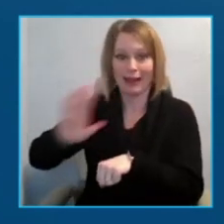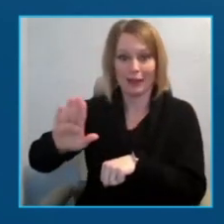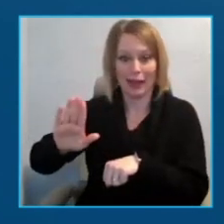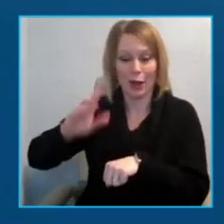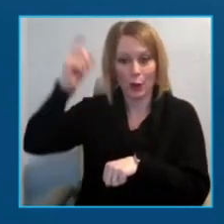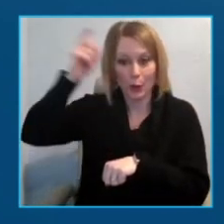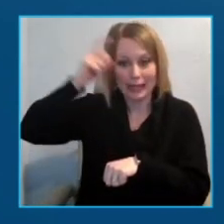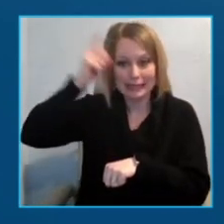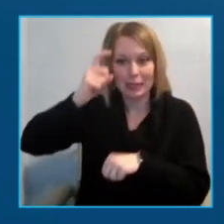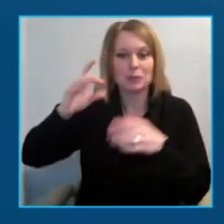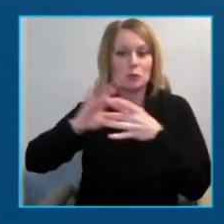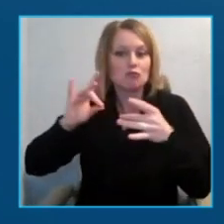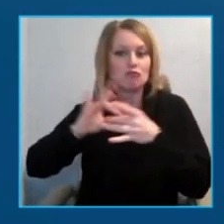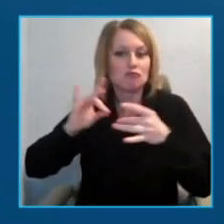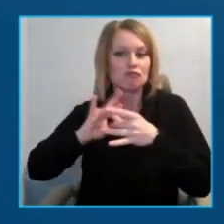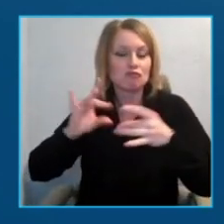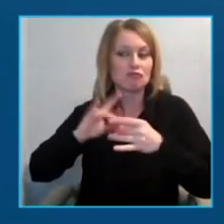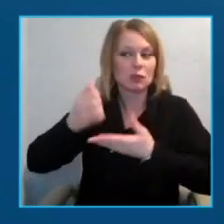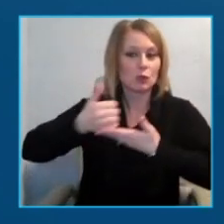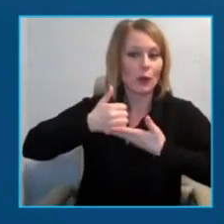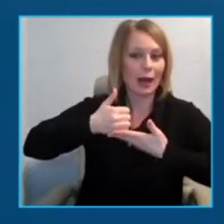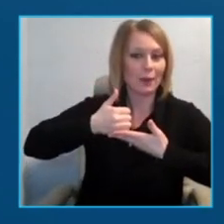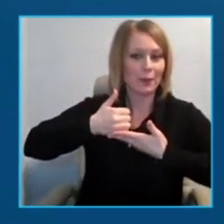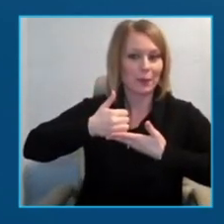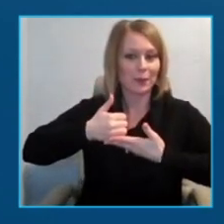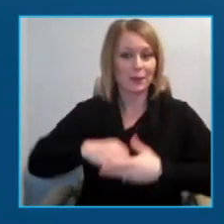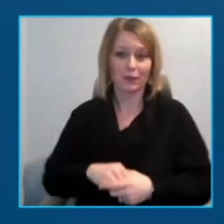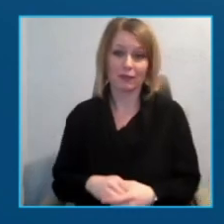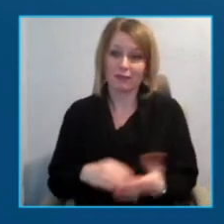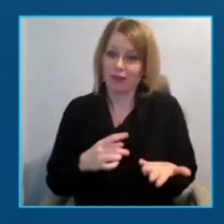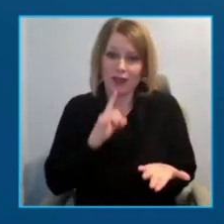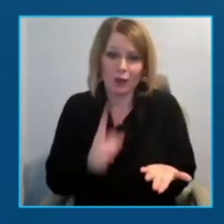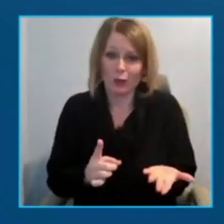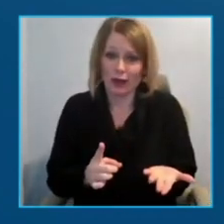from time to time. Even because actually once you are on